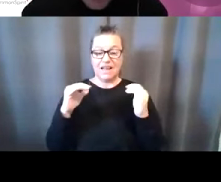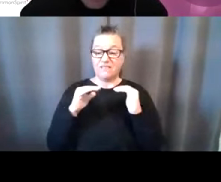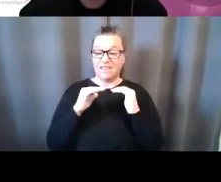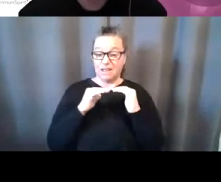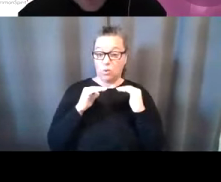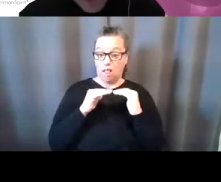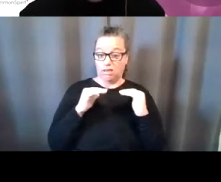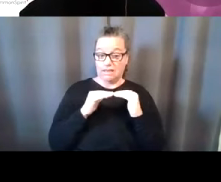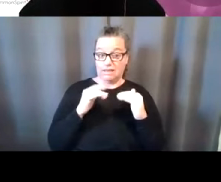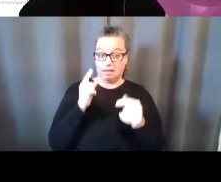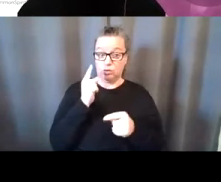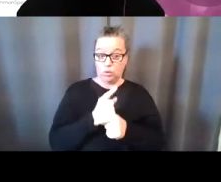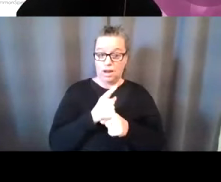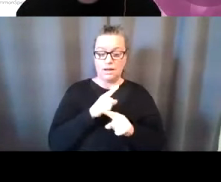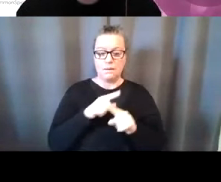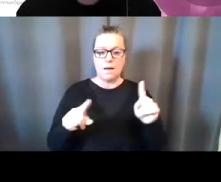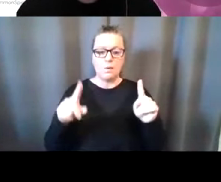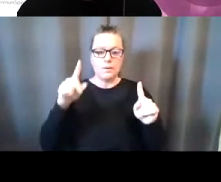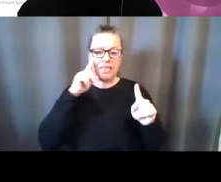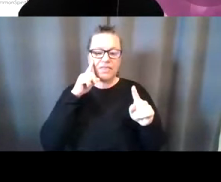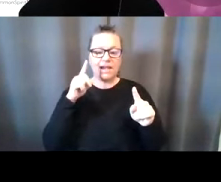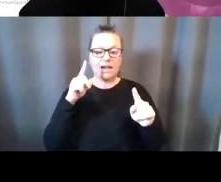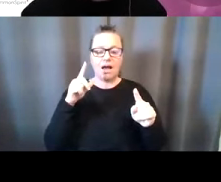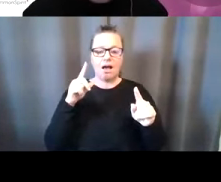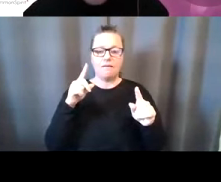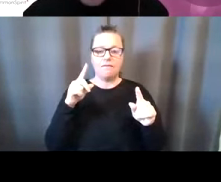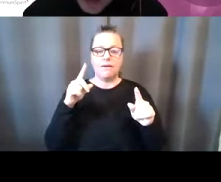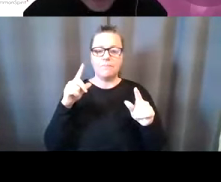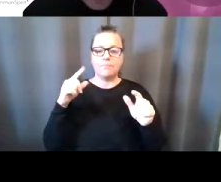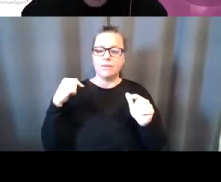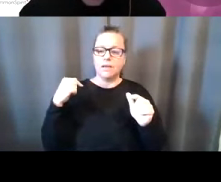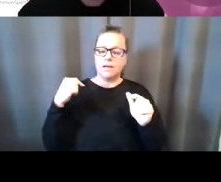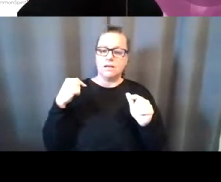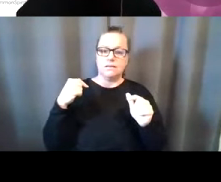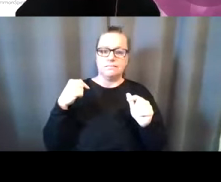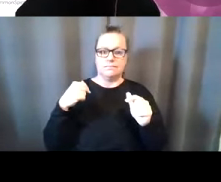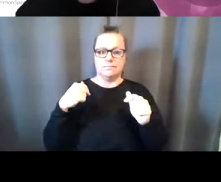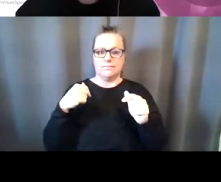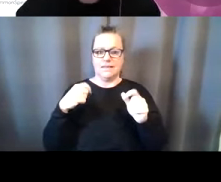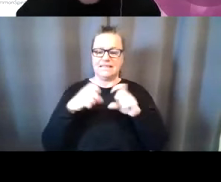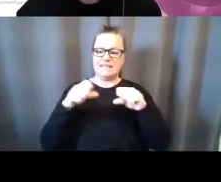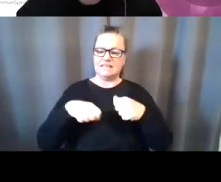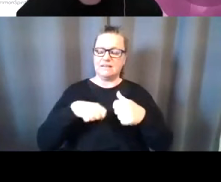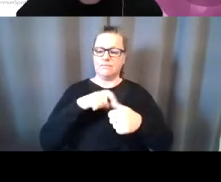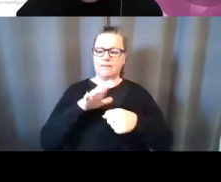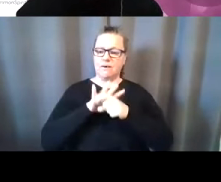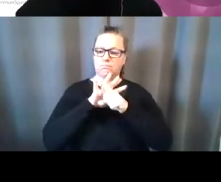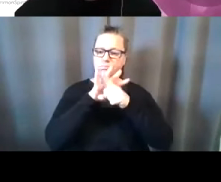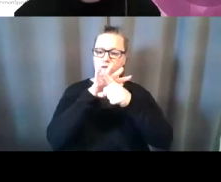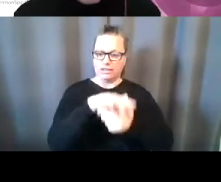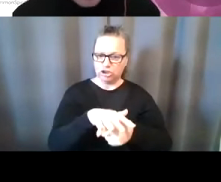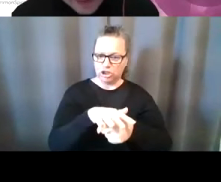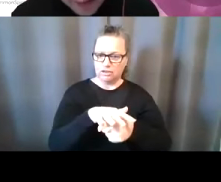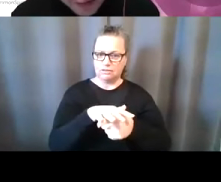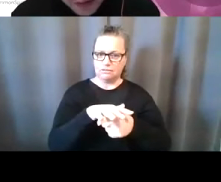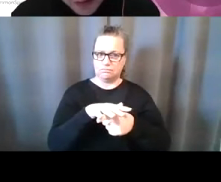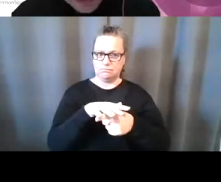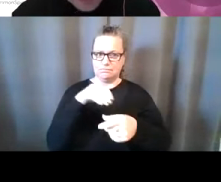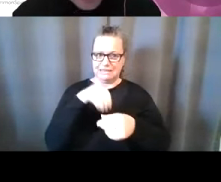right? But when we think about the legacy of structural racism, sexism, any forms of oppression that exist